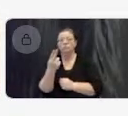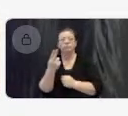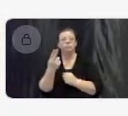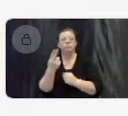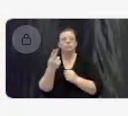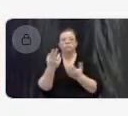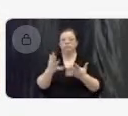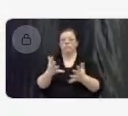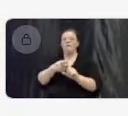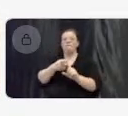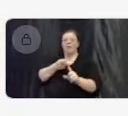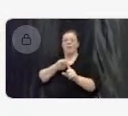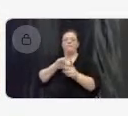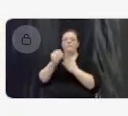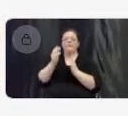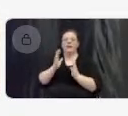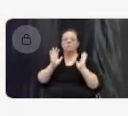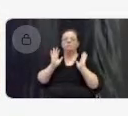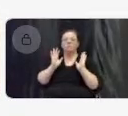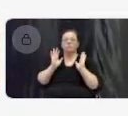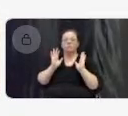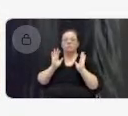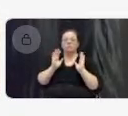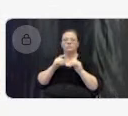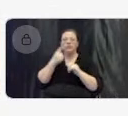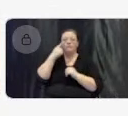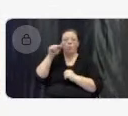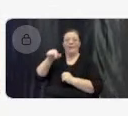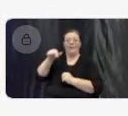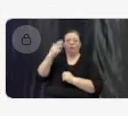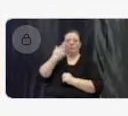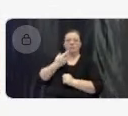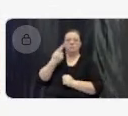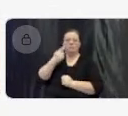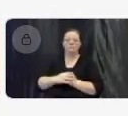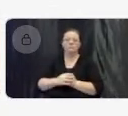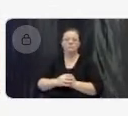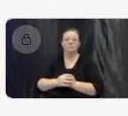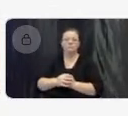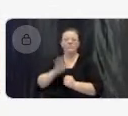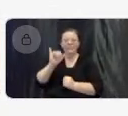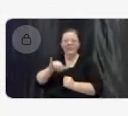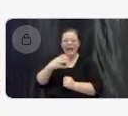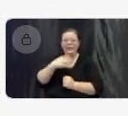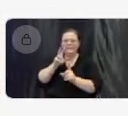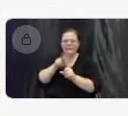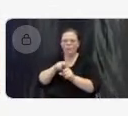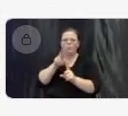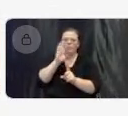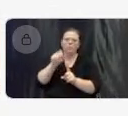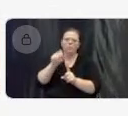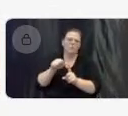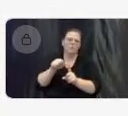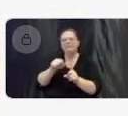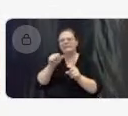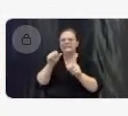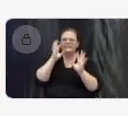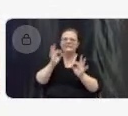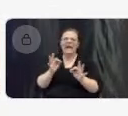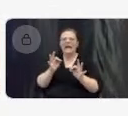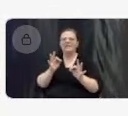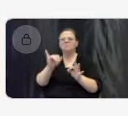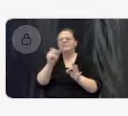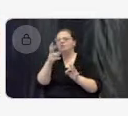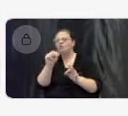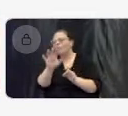bank, in furtherance of that. And that appeal probably will be decided shortly after the first of the